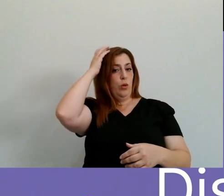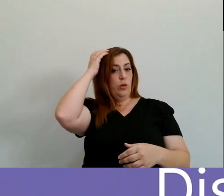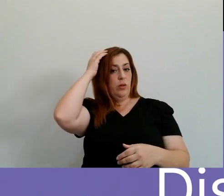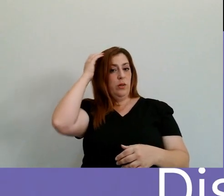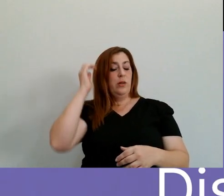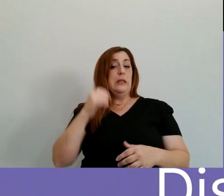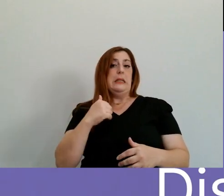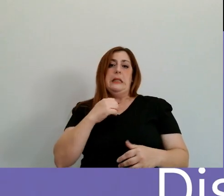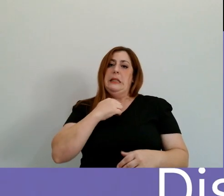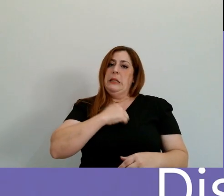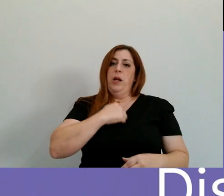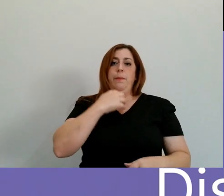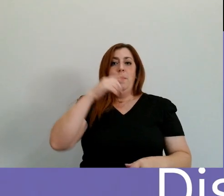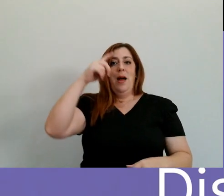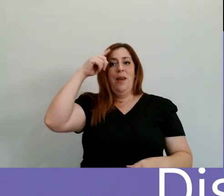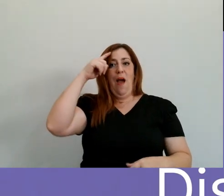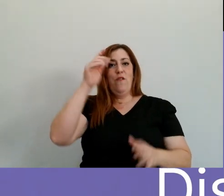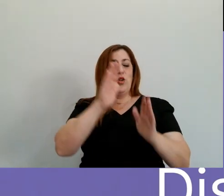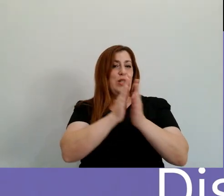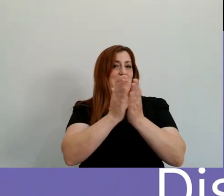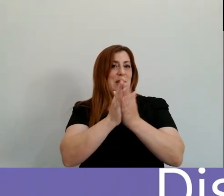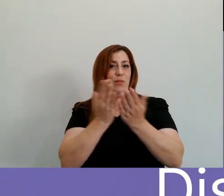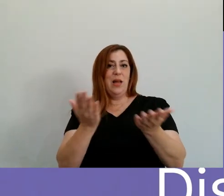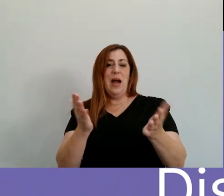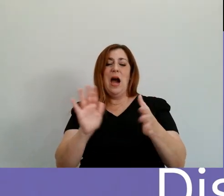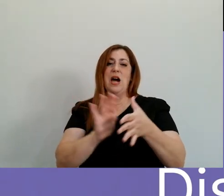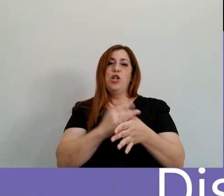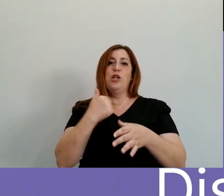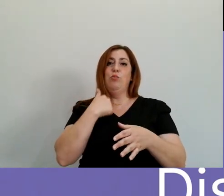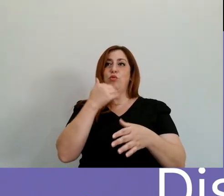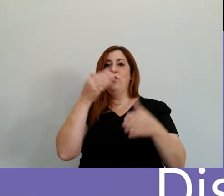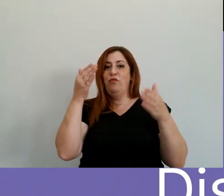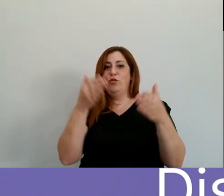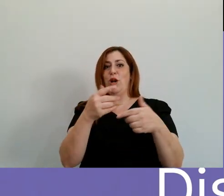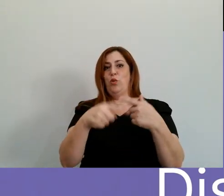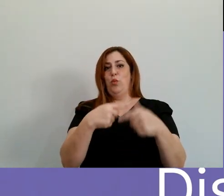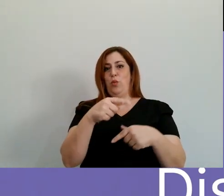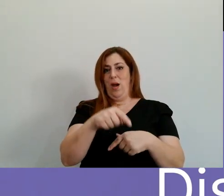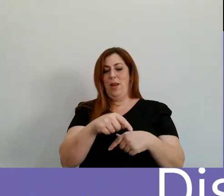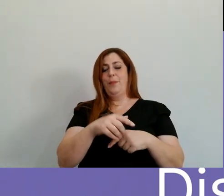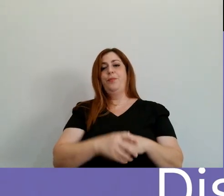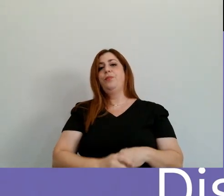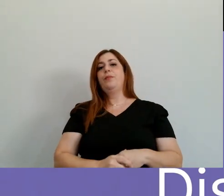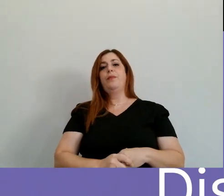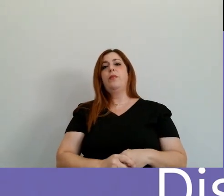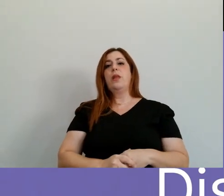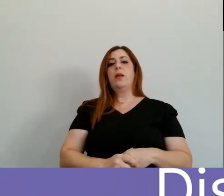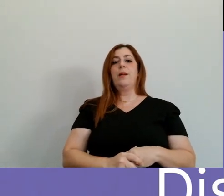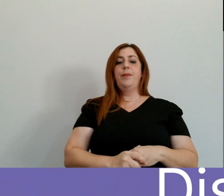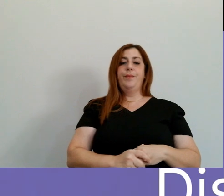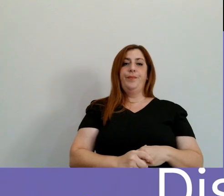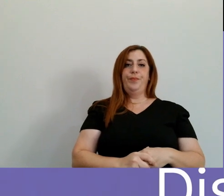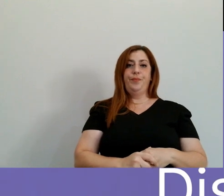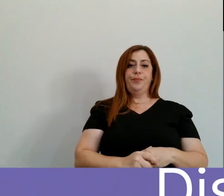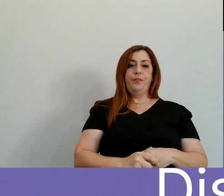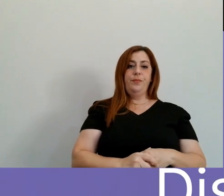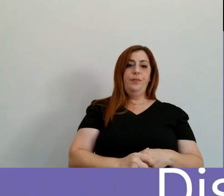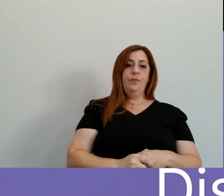Don't know any books offhand, unfortunately, as it's not my specific area of expertise in autism